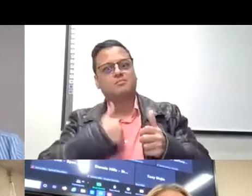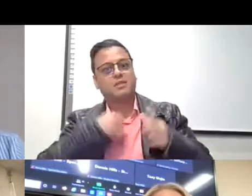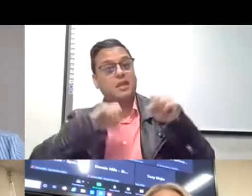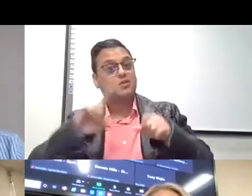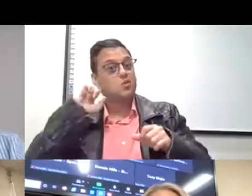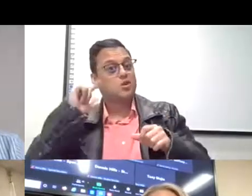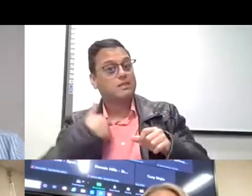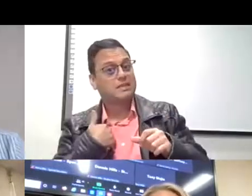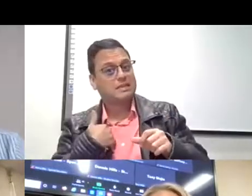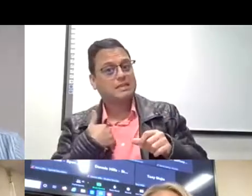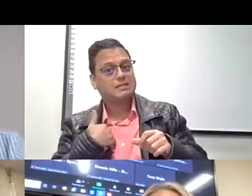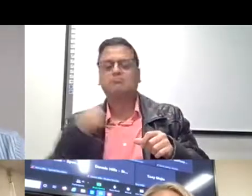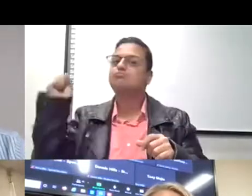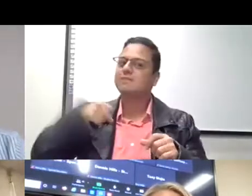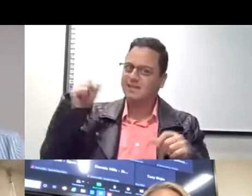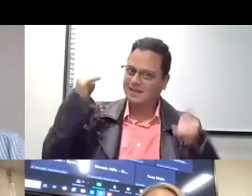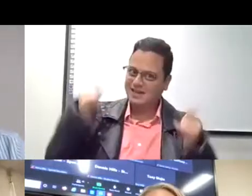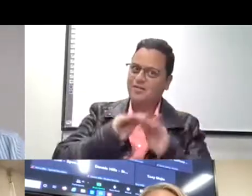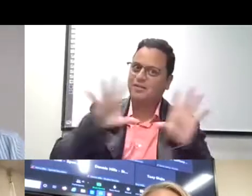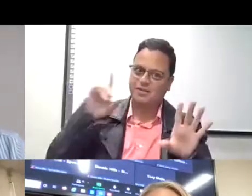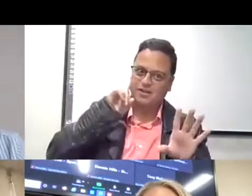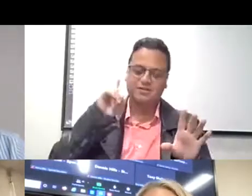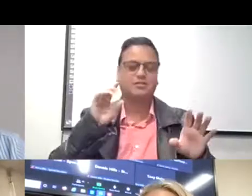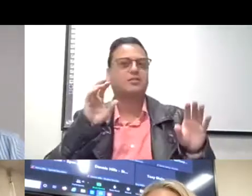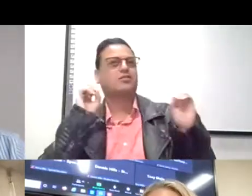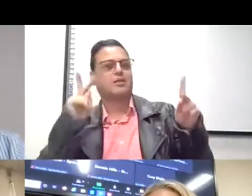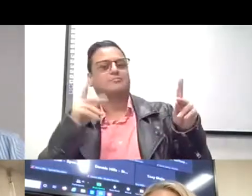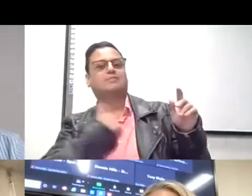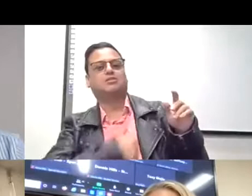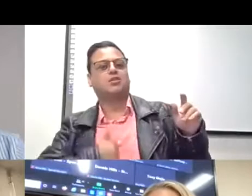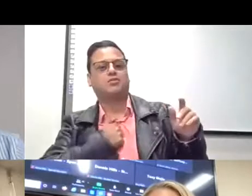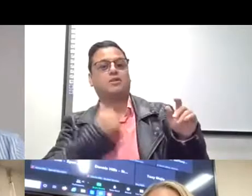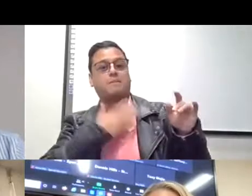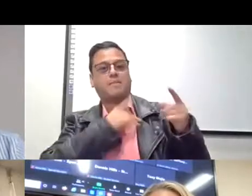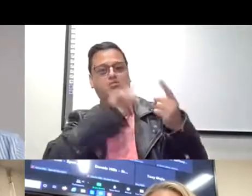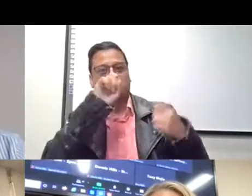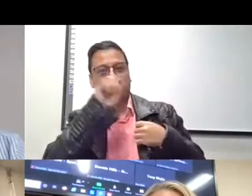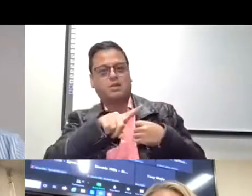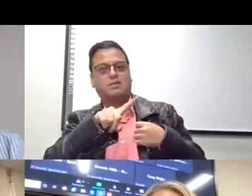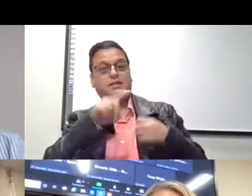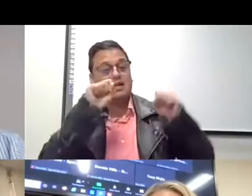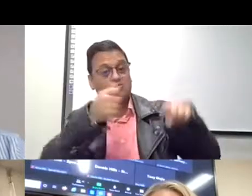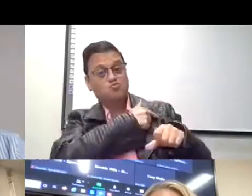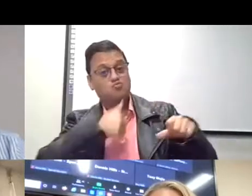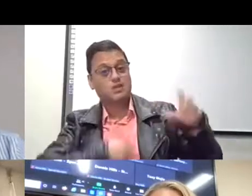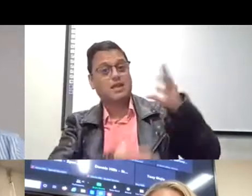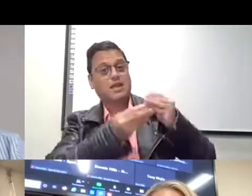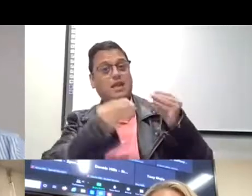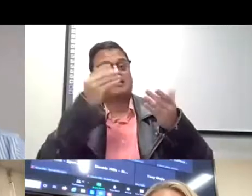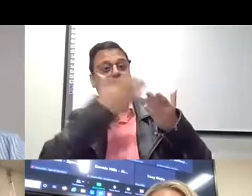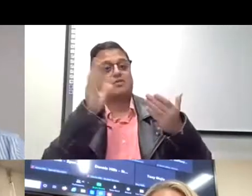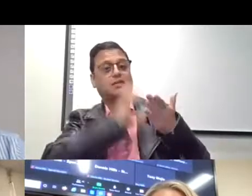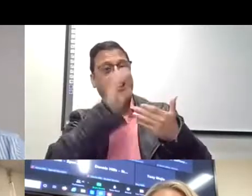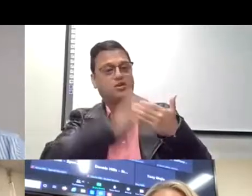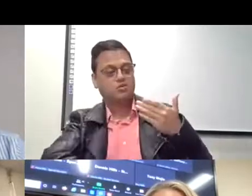You can. Yeah. Okay. Coming loud and clear now. Thank you. Okay. Sorry. So my question was if we can add things to the calendar, like in a